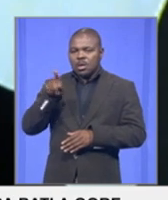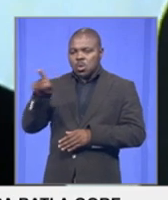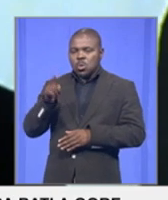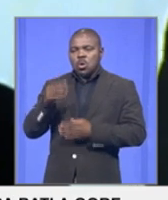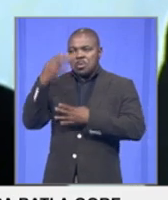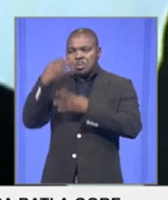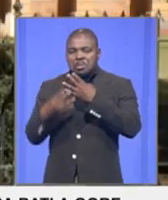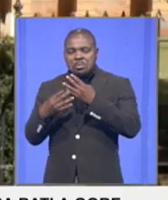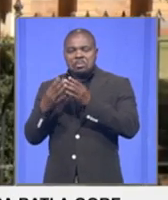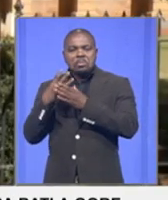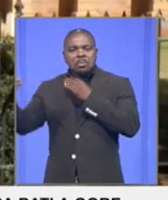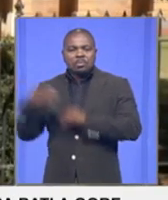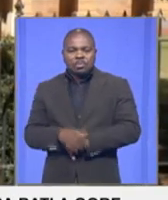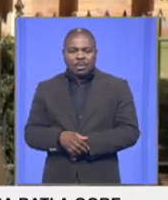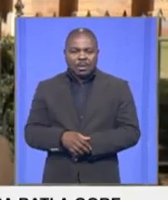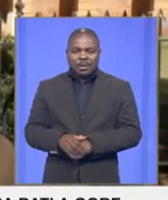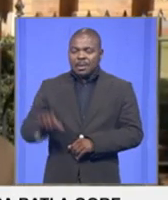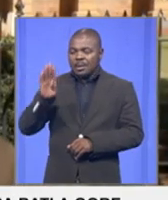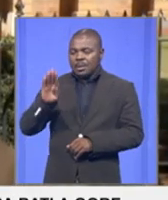Thabo Bester. People like Bester